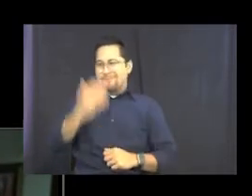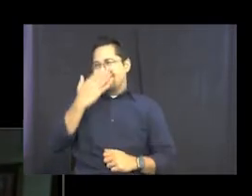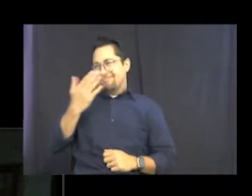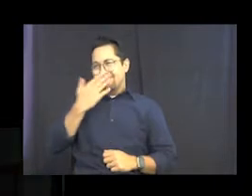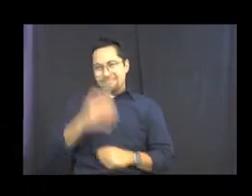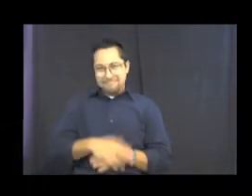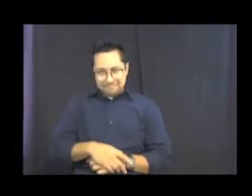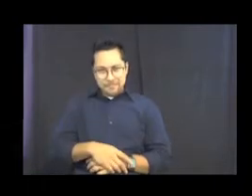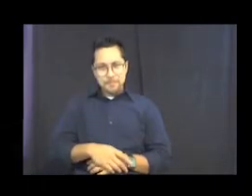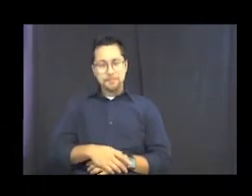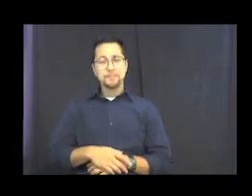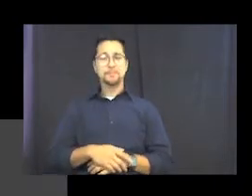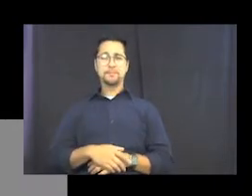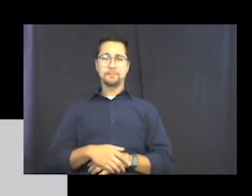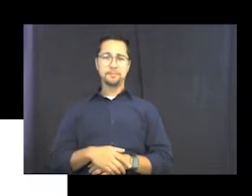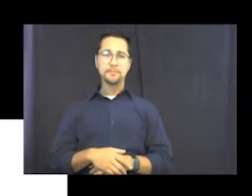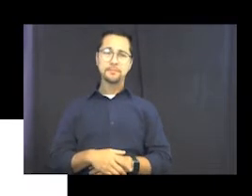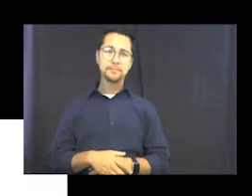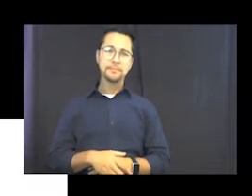sweet.